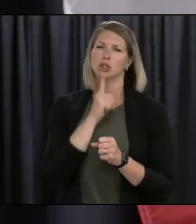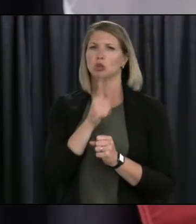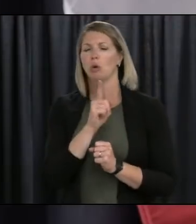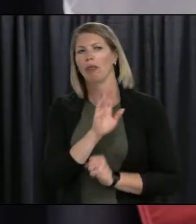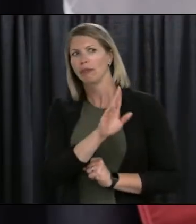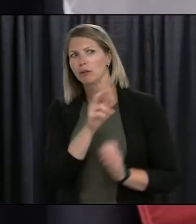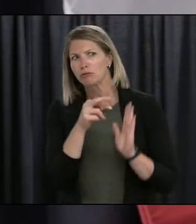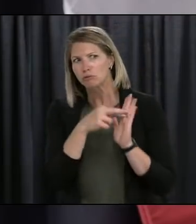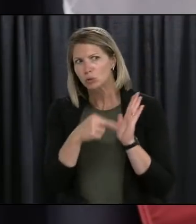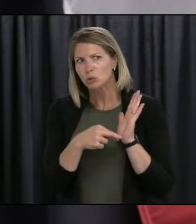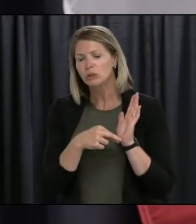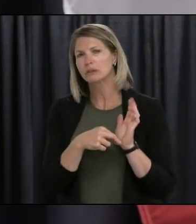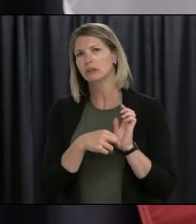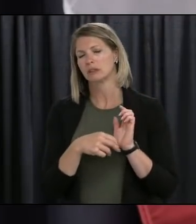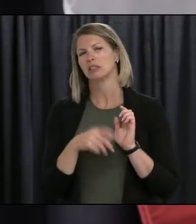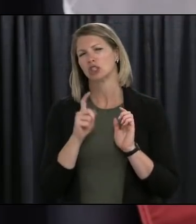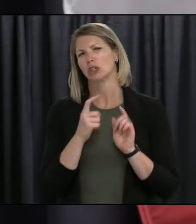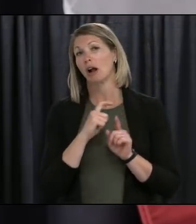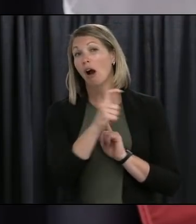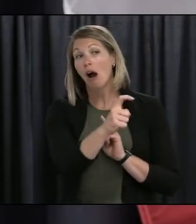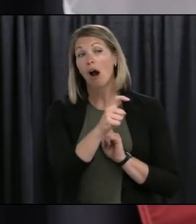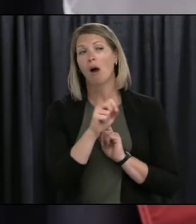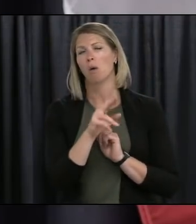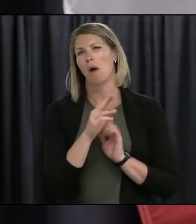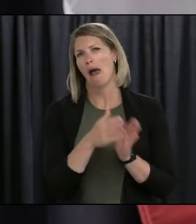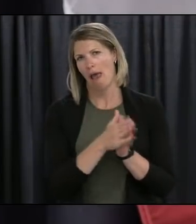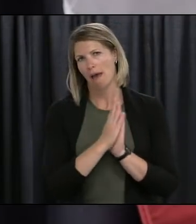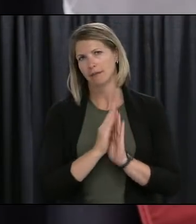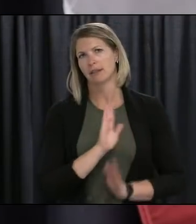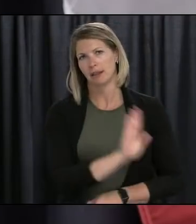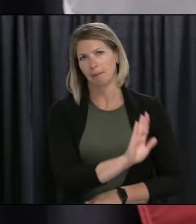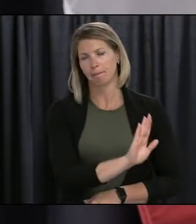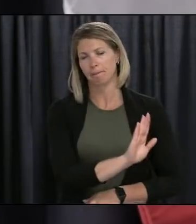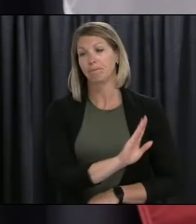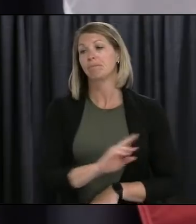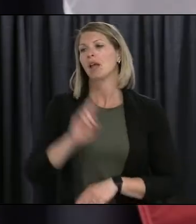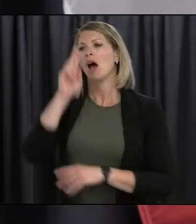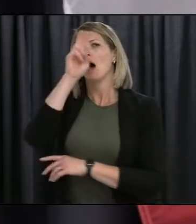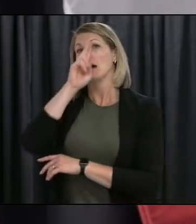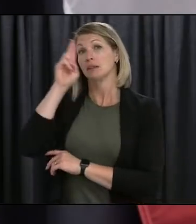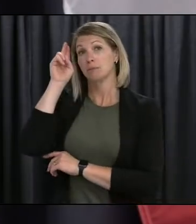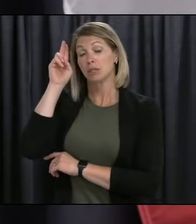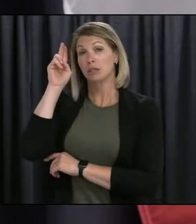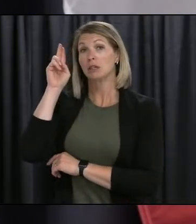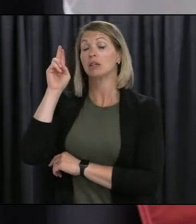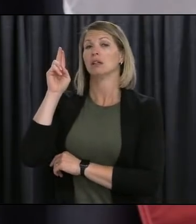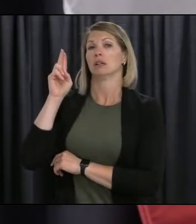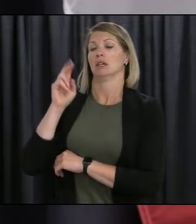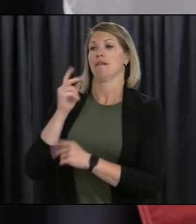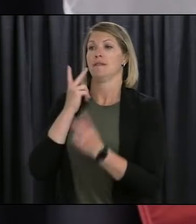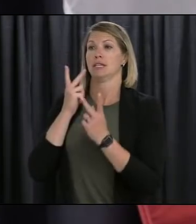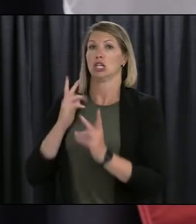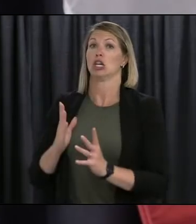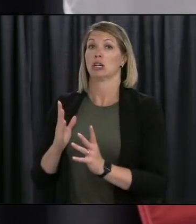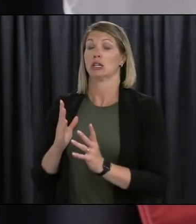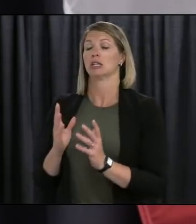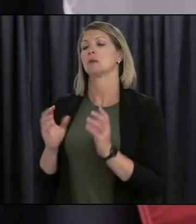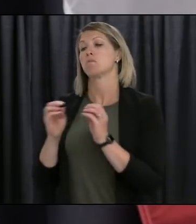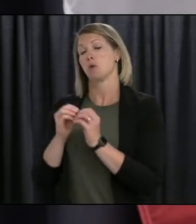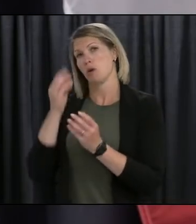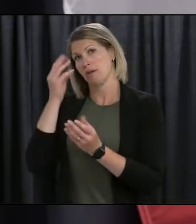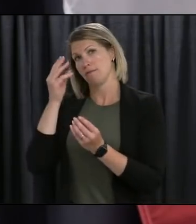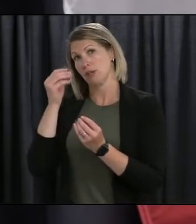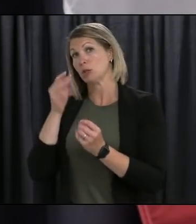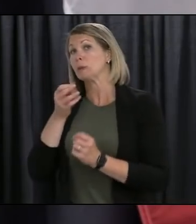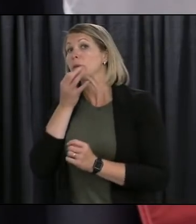circumstance. Acute care, there will be advisories in the public domain to follow. Another area that was